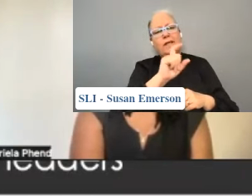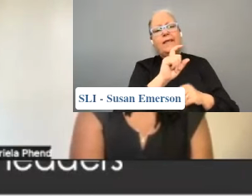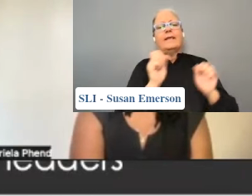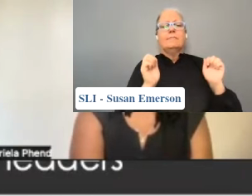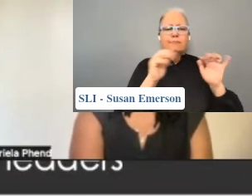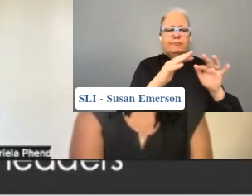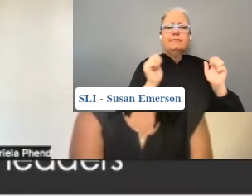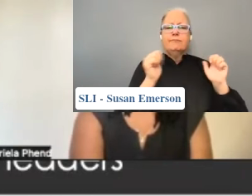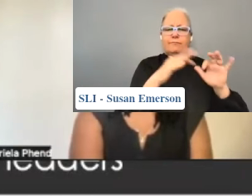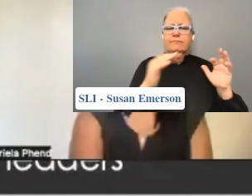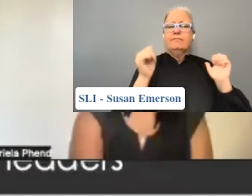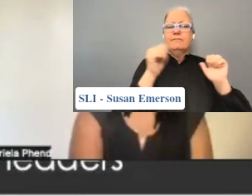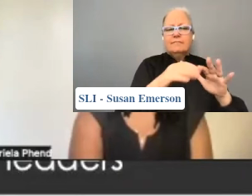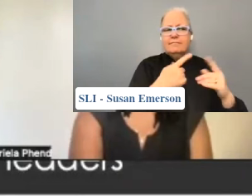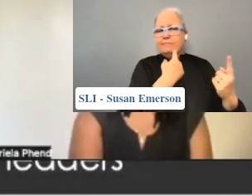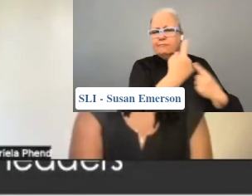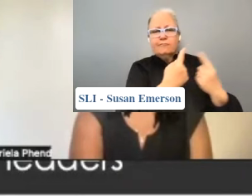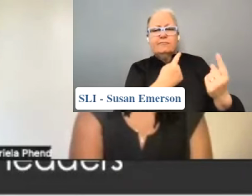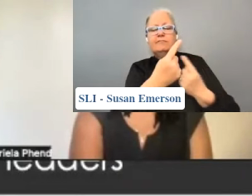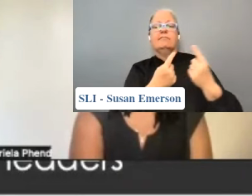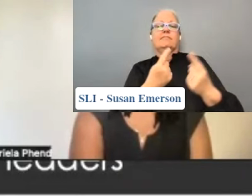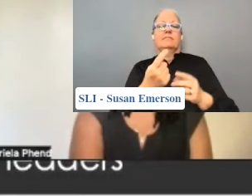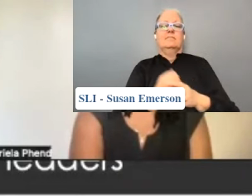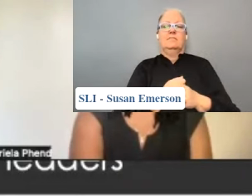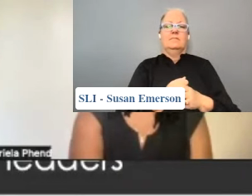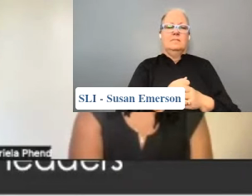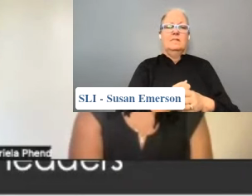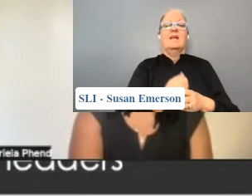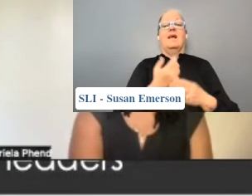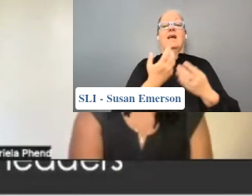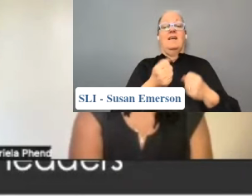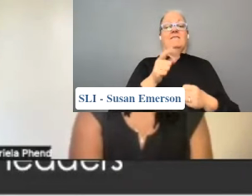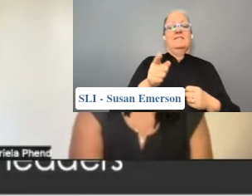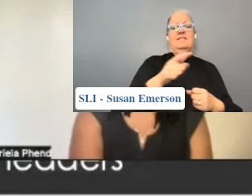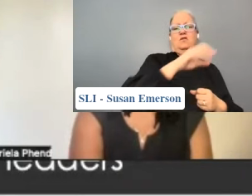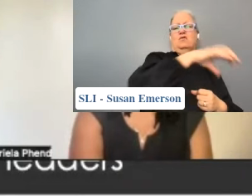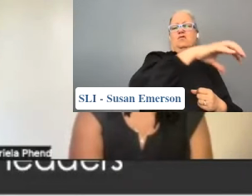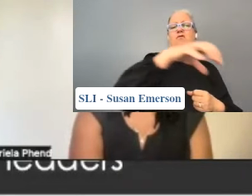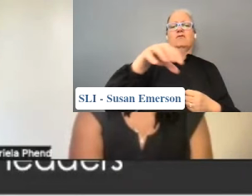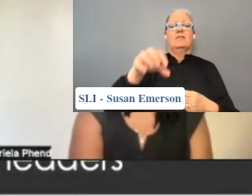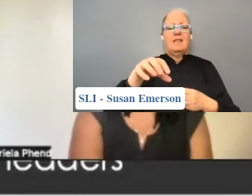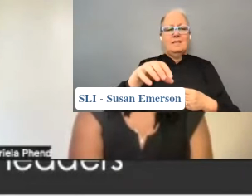They meet with cell mentors and the sector government officials. And they meet also,